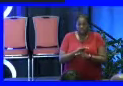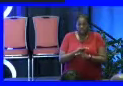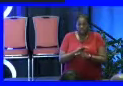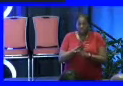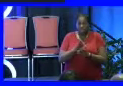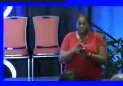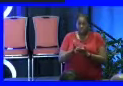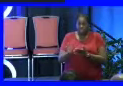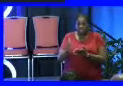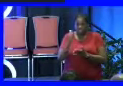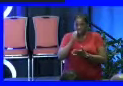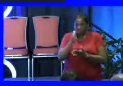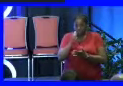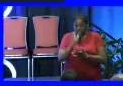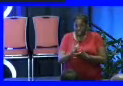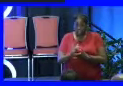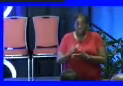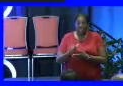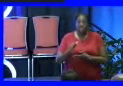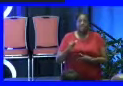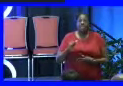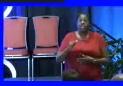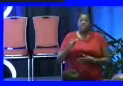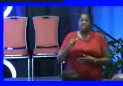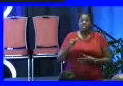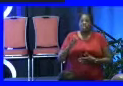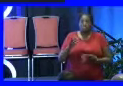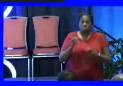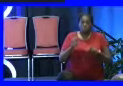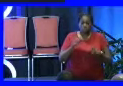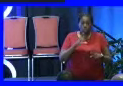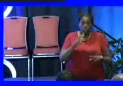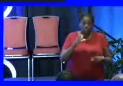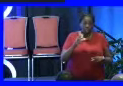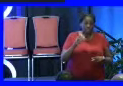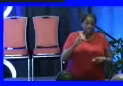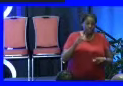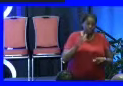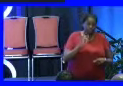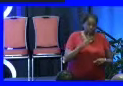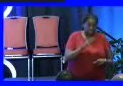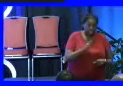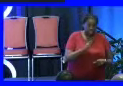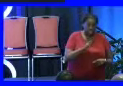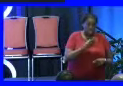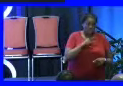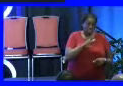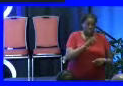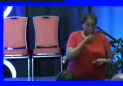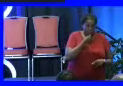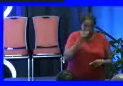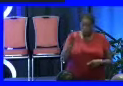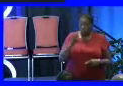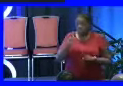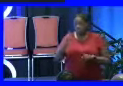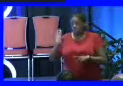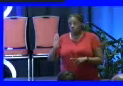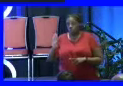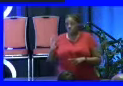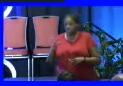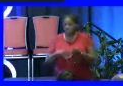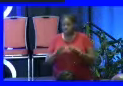in a different every day, because you like going to Cambridge, because you like that one on a Tuesday, what they serve for dinner, but on Wednesday, you're going to go to the Boston shelter